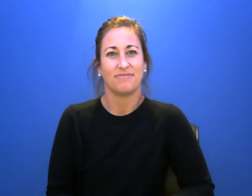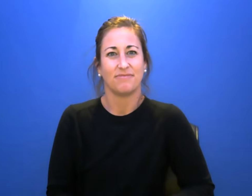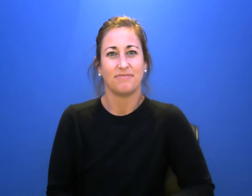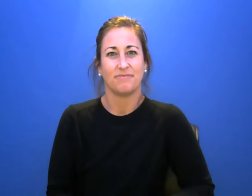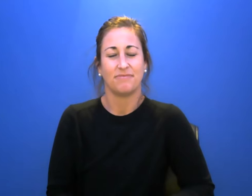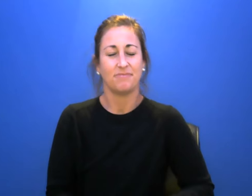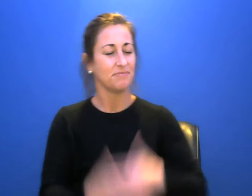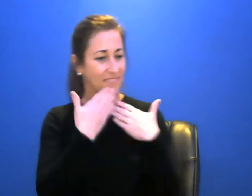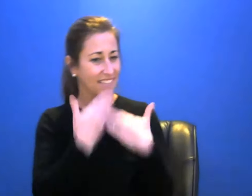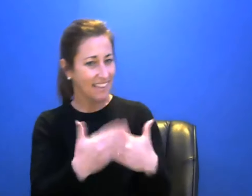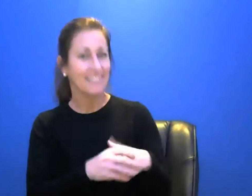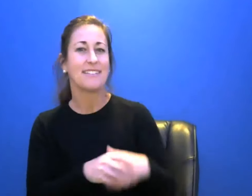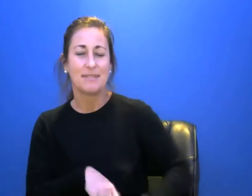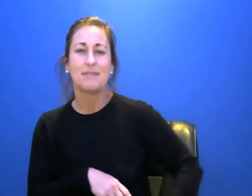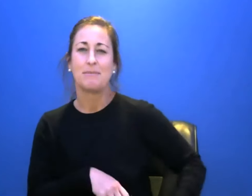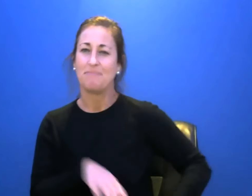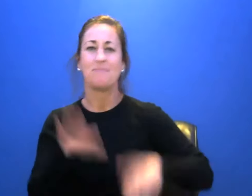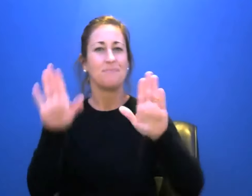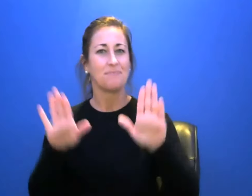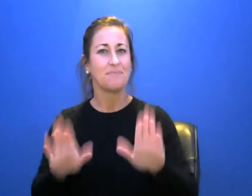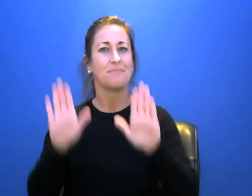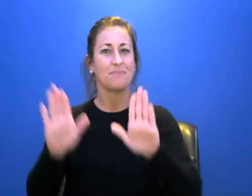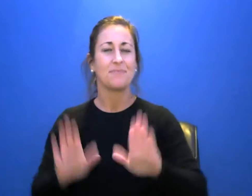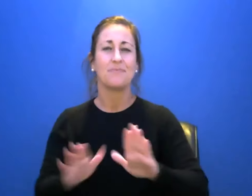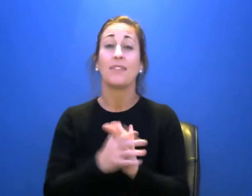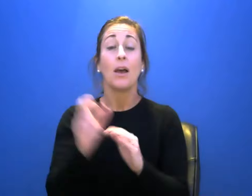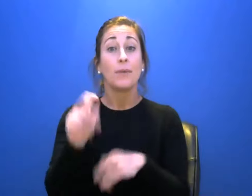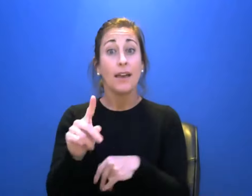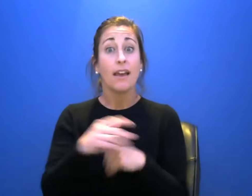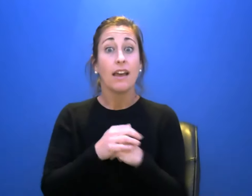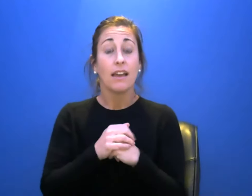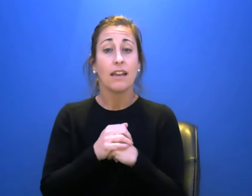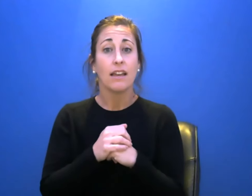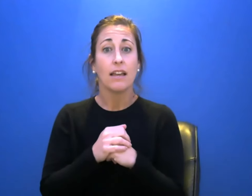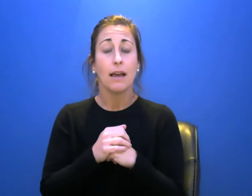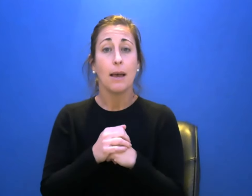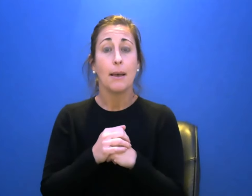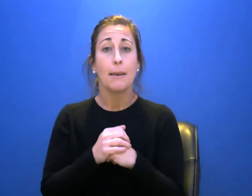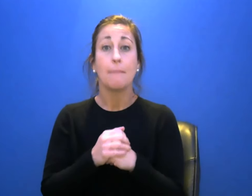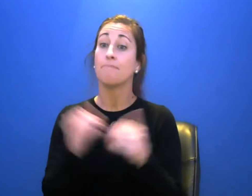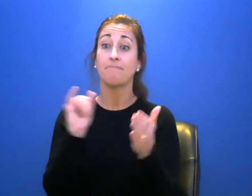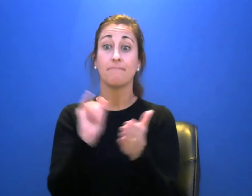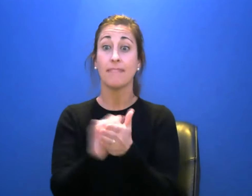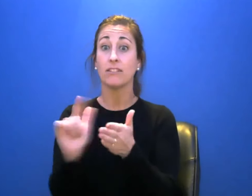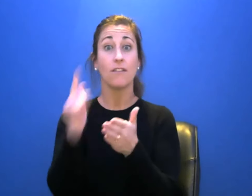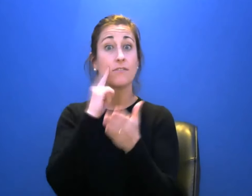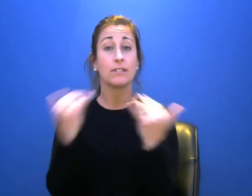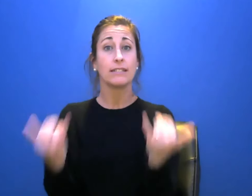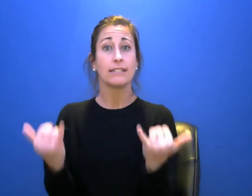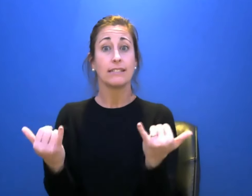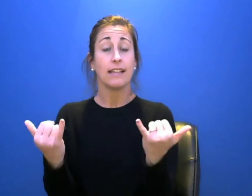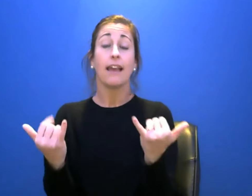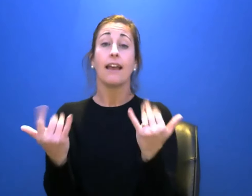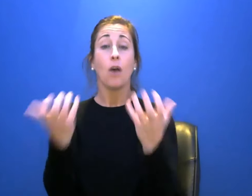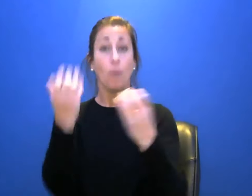Thank you, sir. That'll be great. So that brings us to the end of our forum. Just a quick announcement.